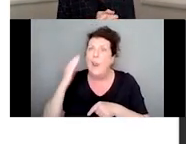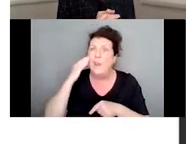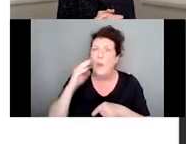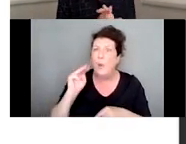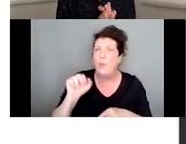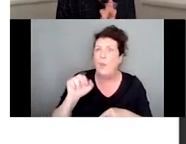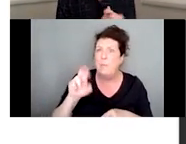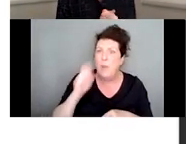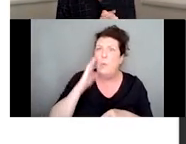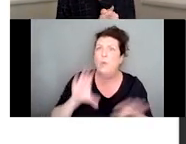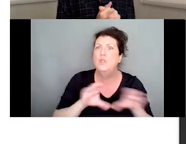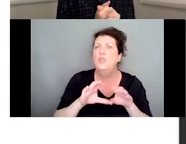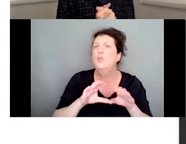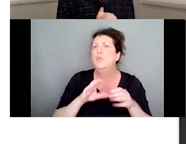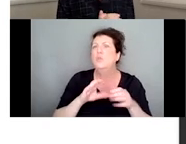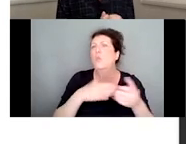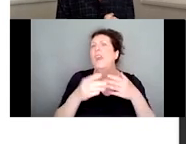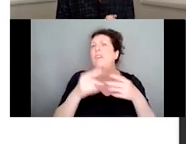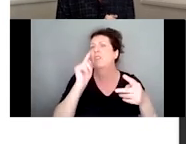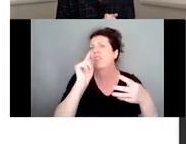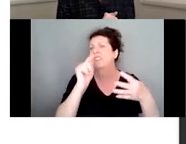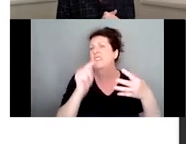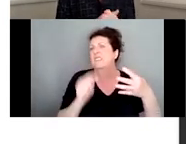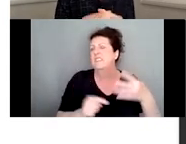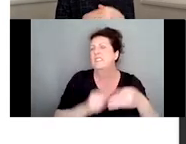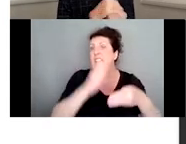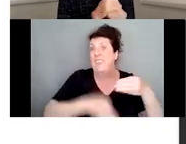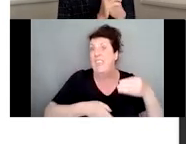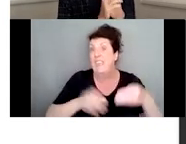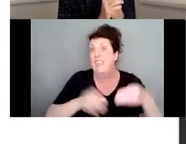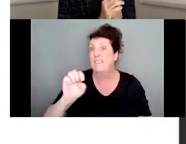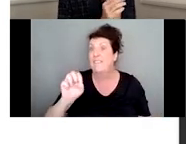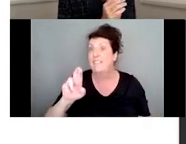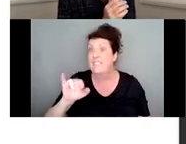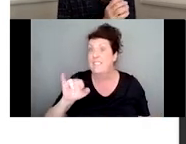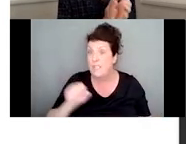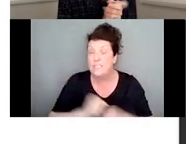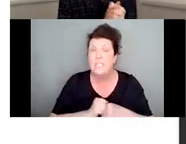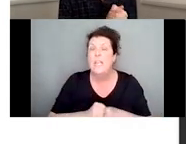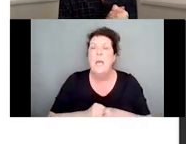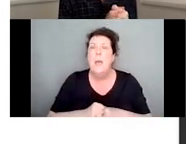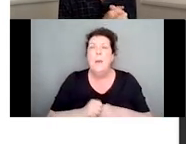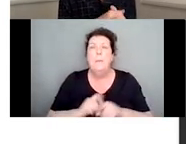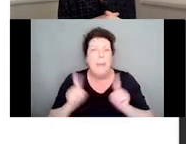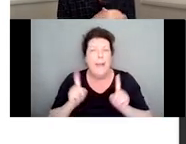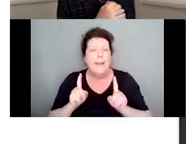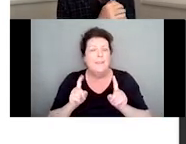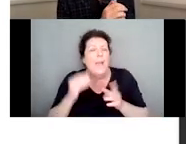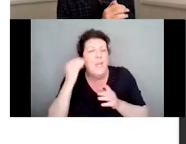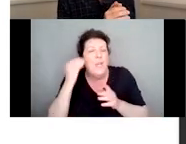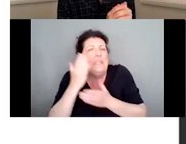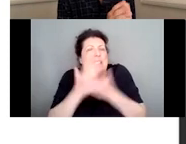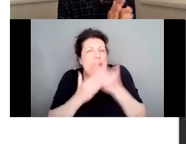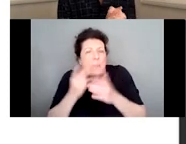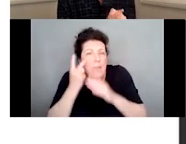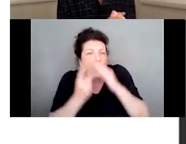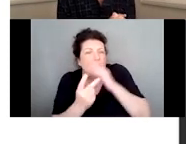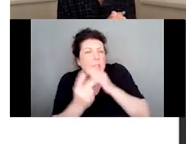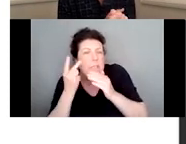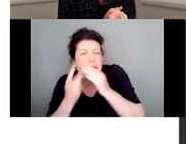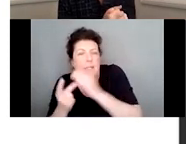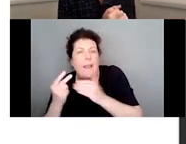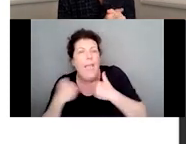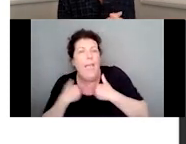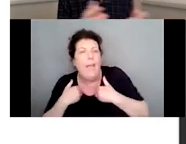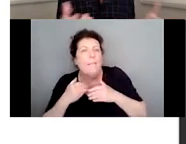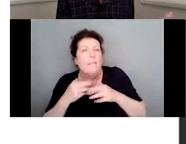a real outliner and because I just love getting into it and, and discovering things about the characters that I didn't expect to